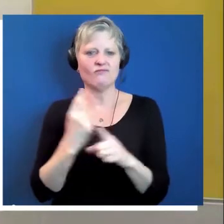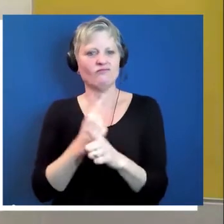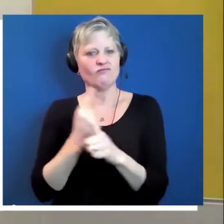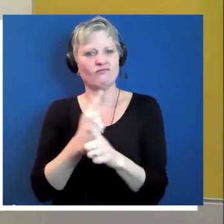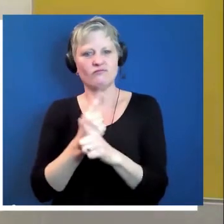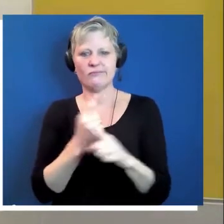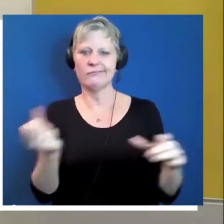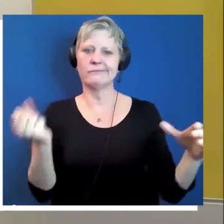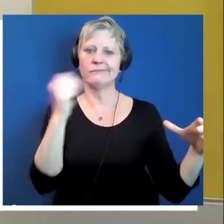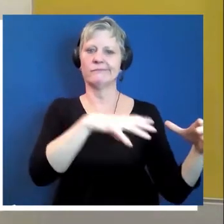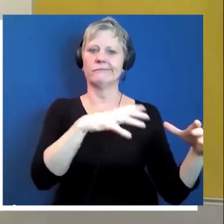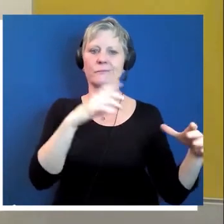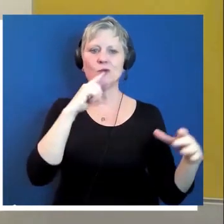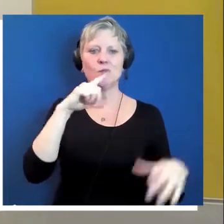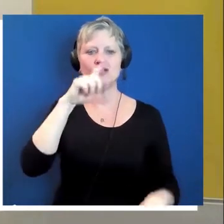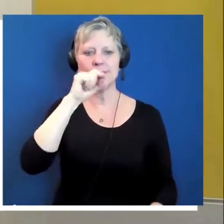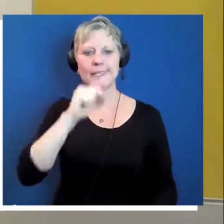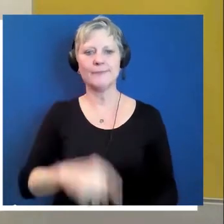okay?